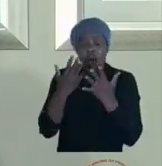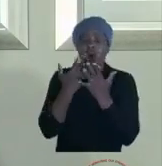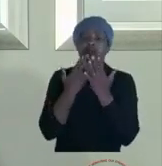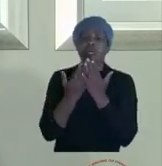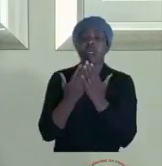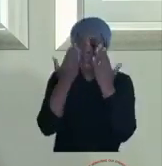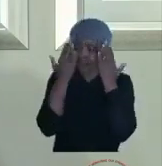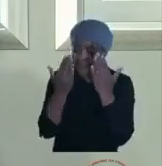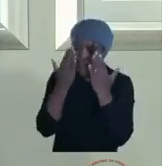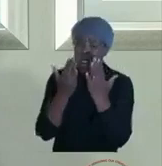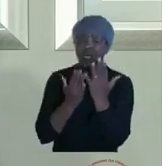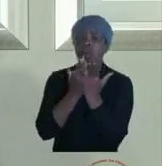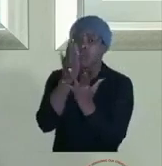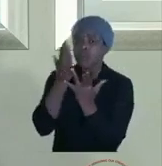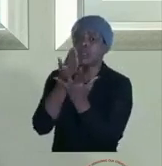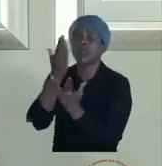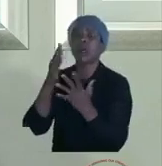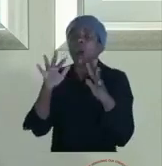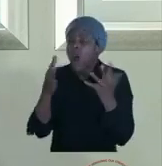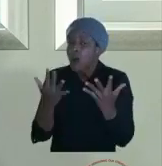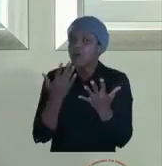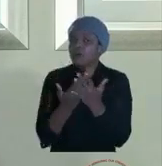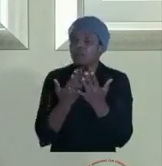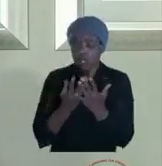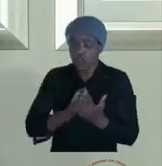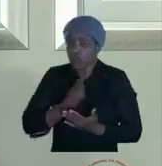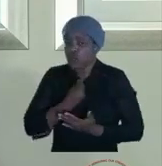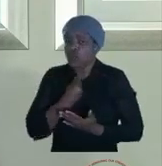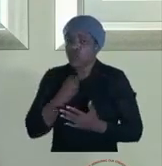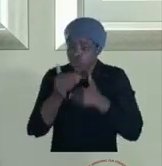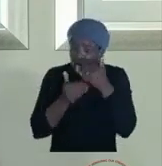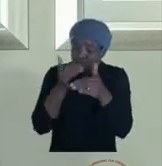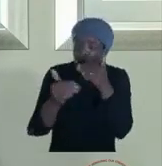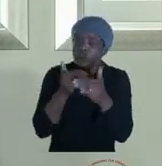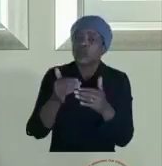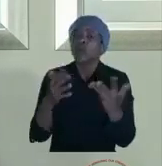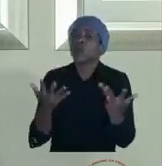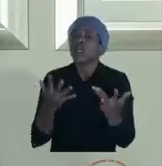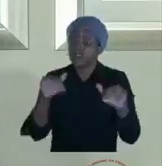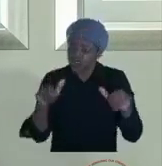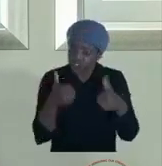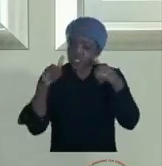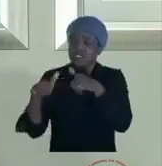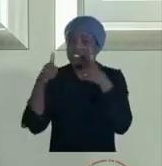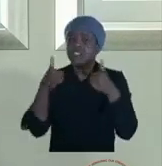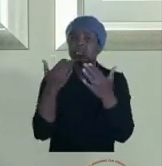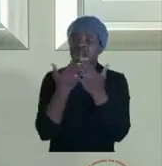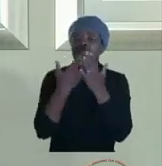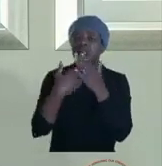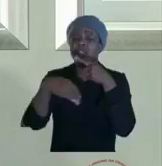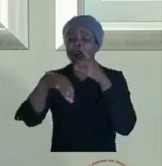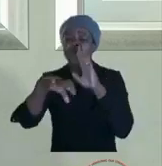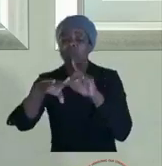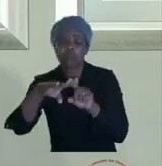education despite the projected spike of the pandemic? What challenges prevent the youth from reaching their